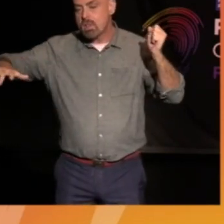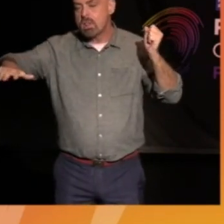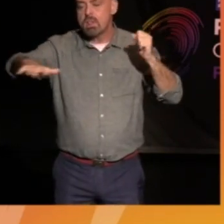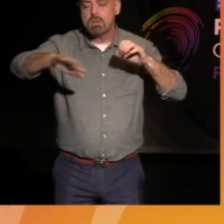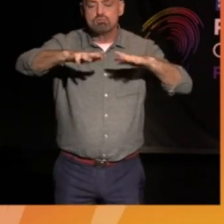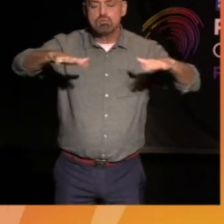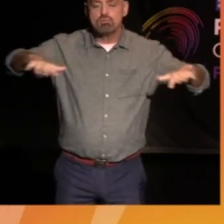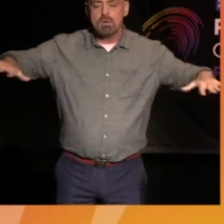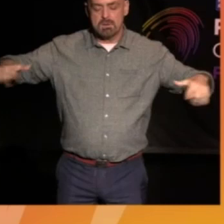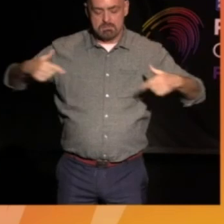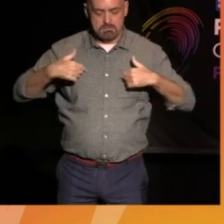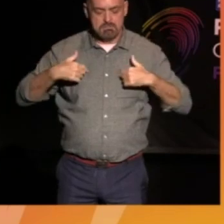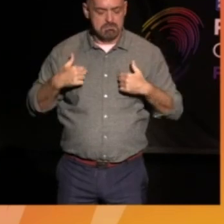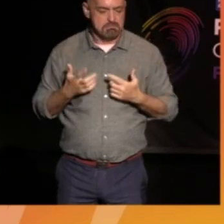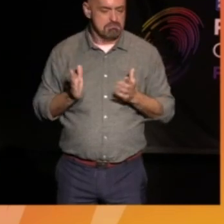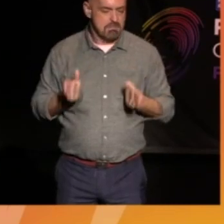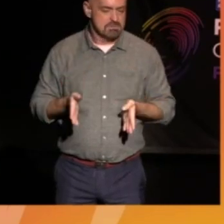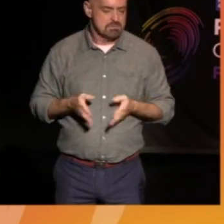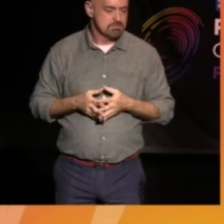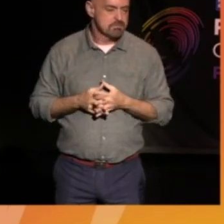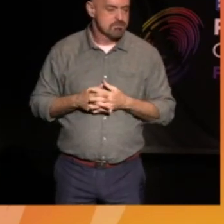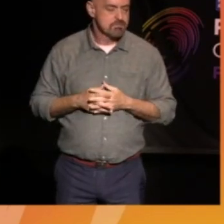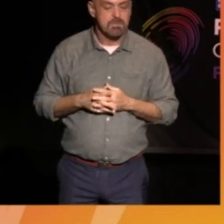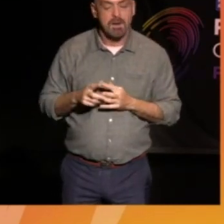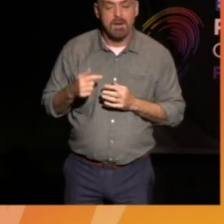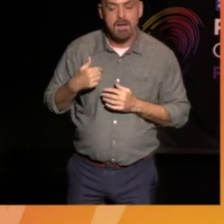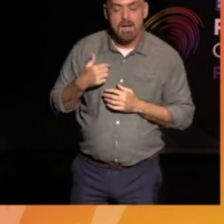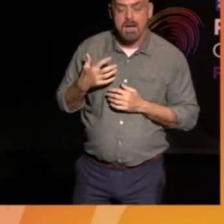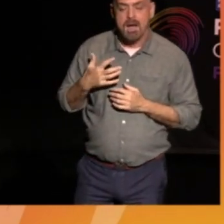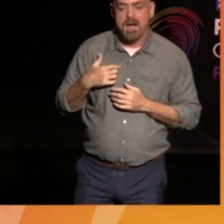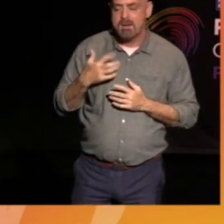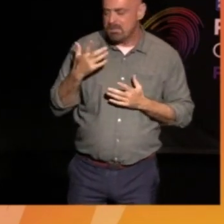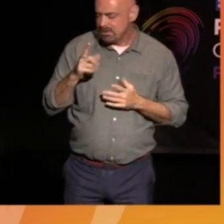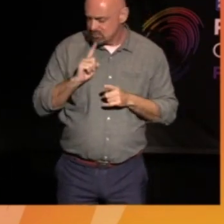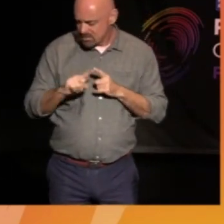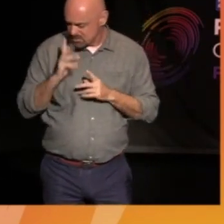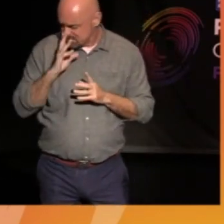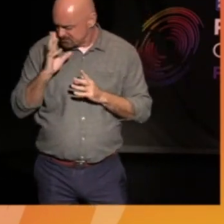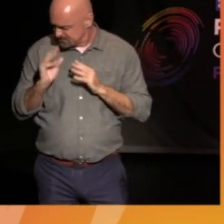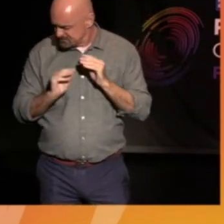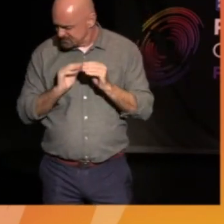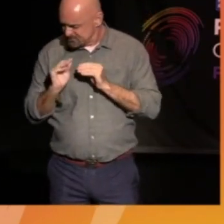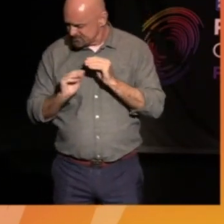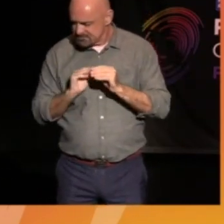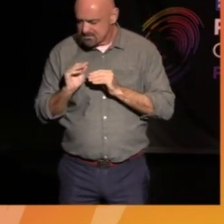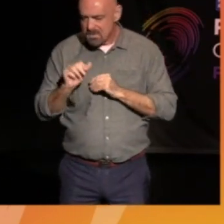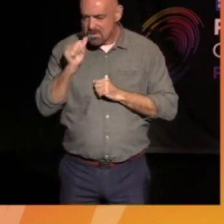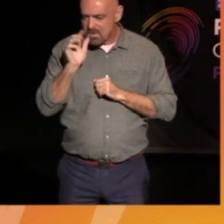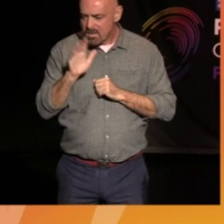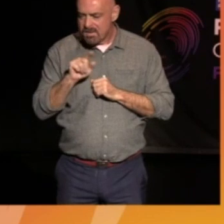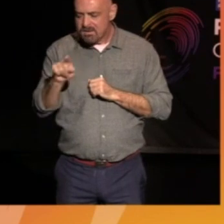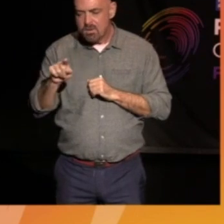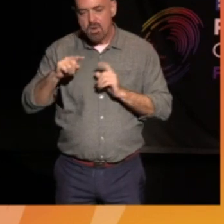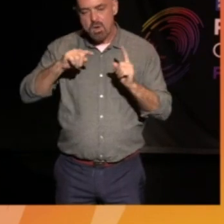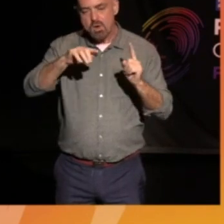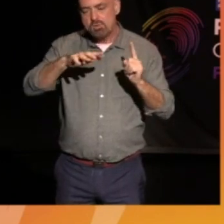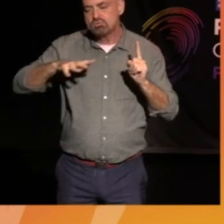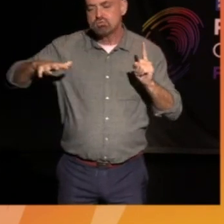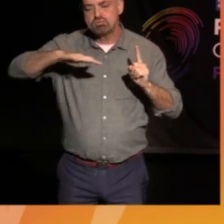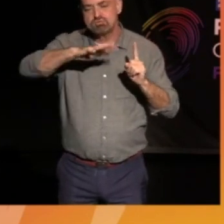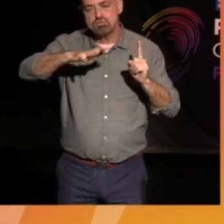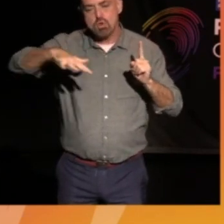China a couple of times, and I tried to figure out, but I have seen that in the rural